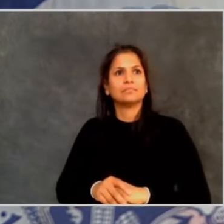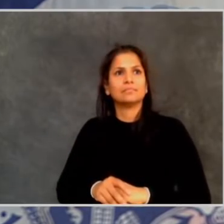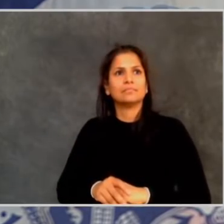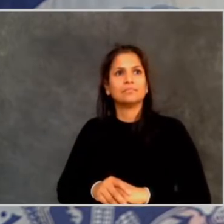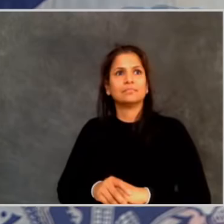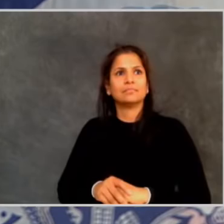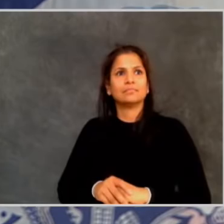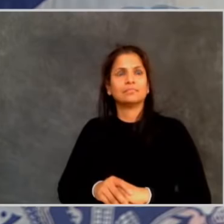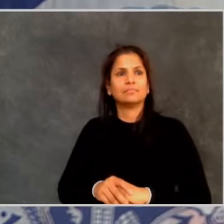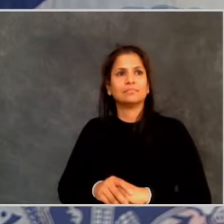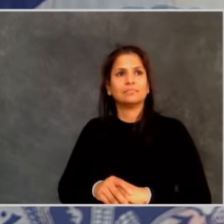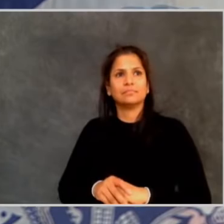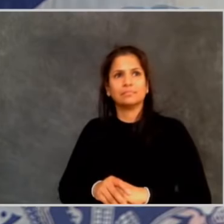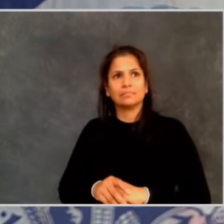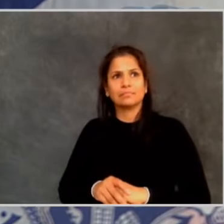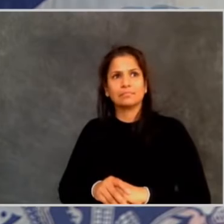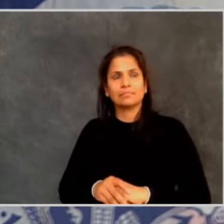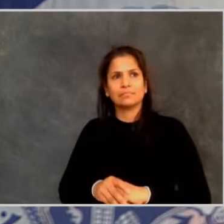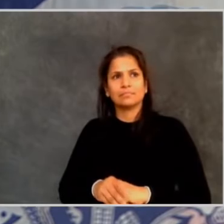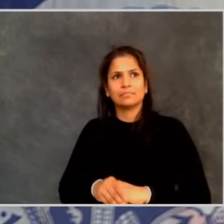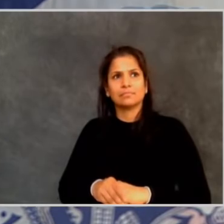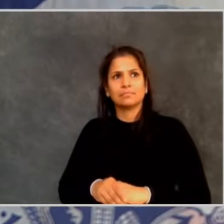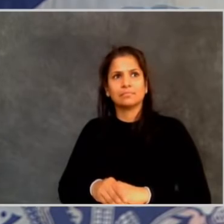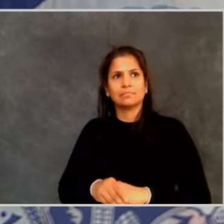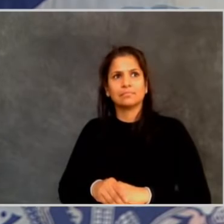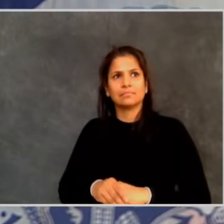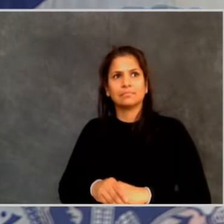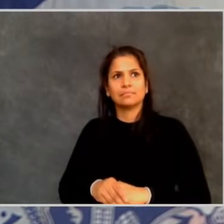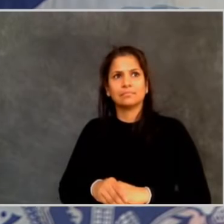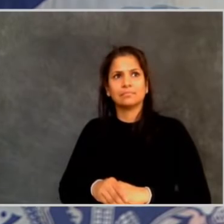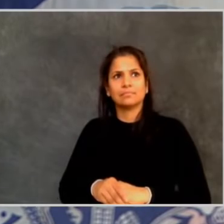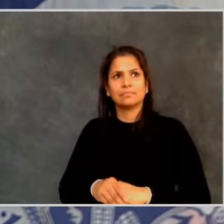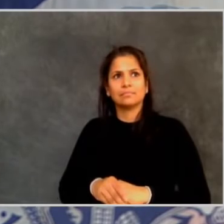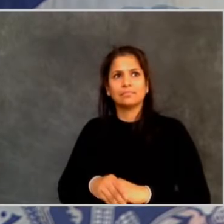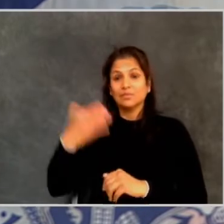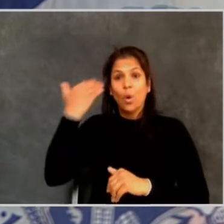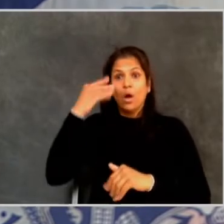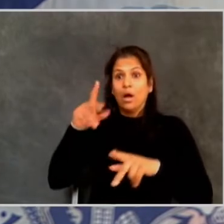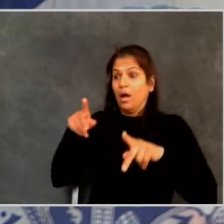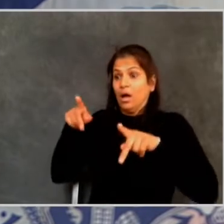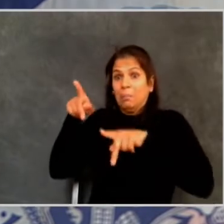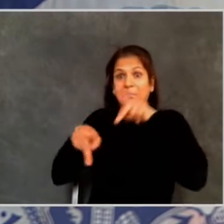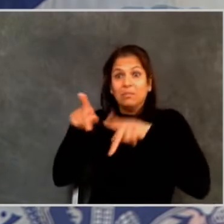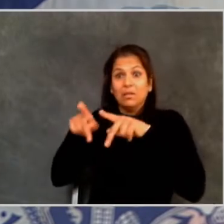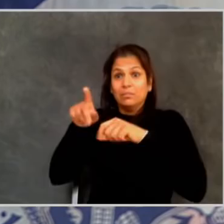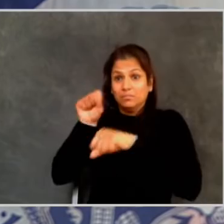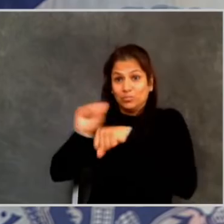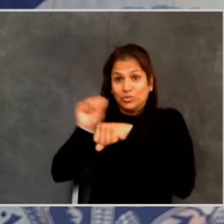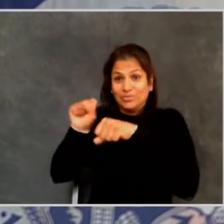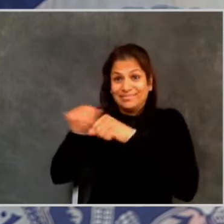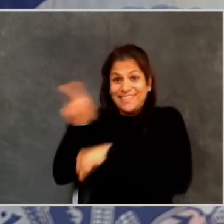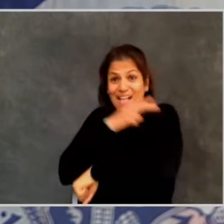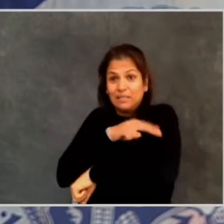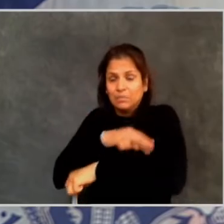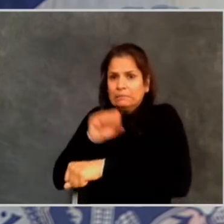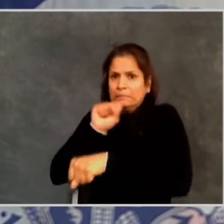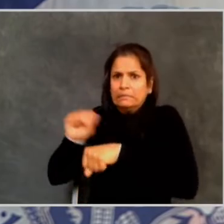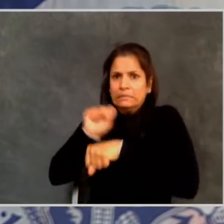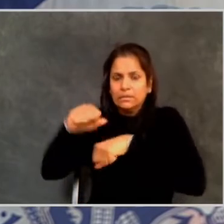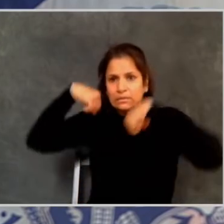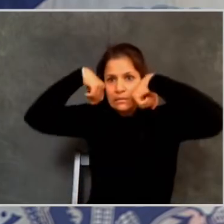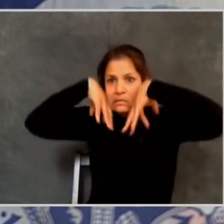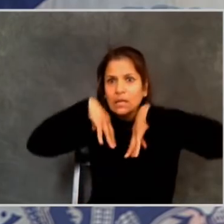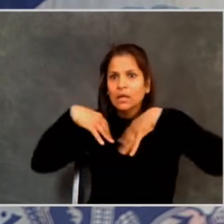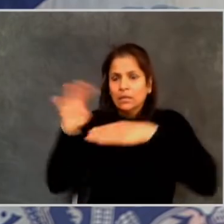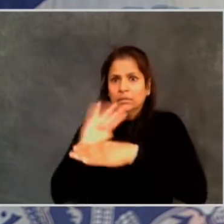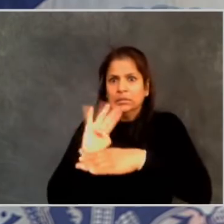some ways, much clearer because it's a real finite number. It is specifically about people who are